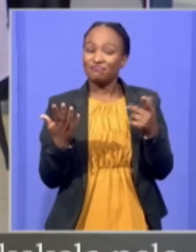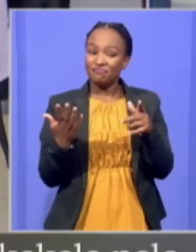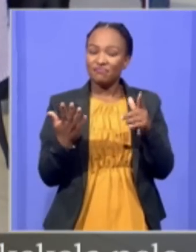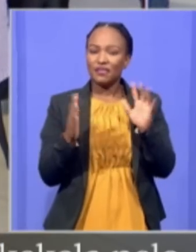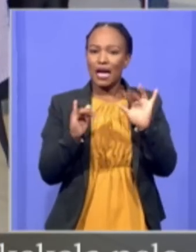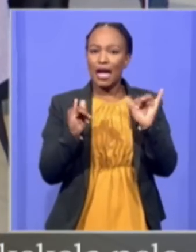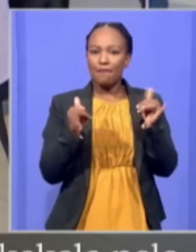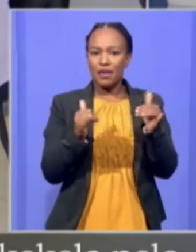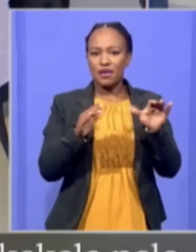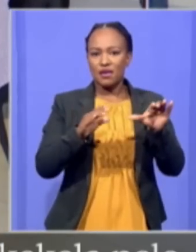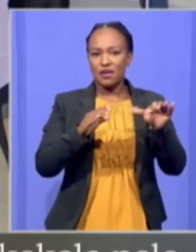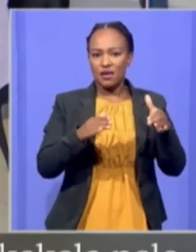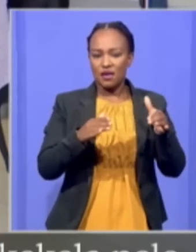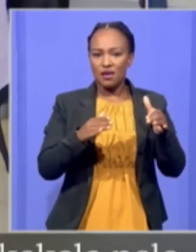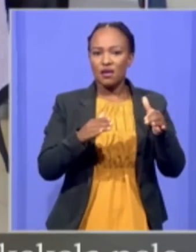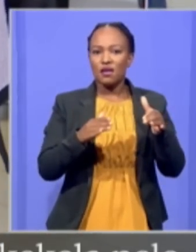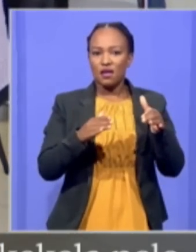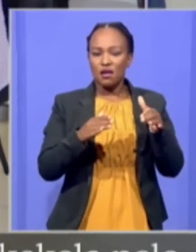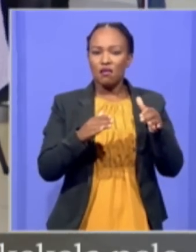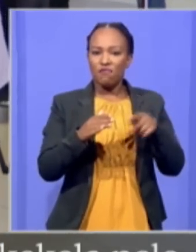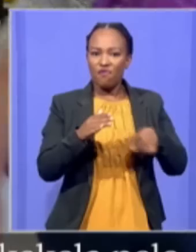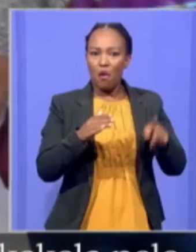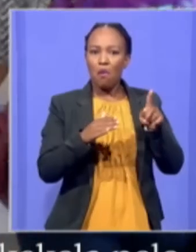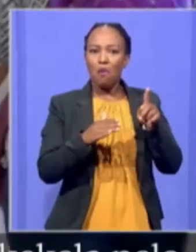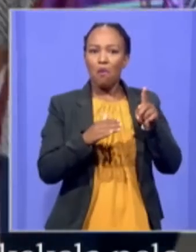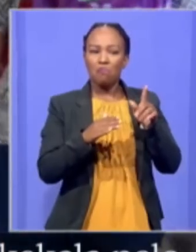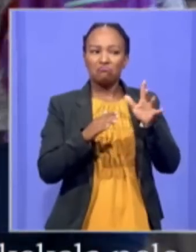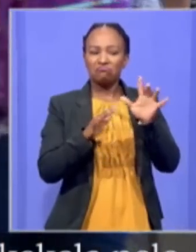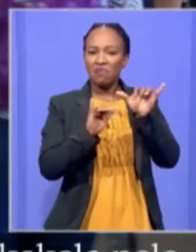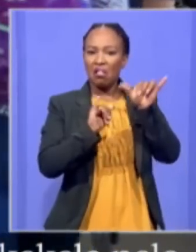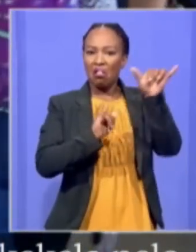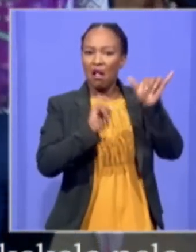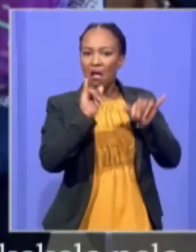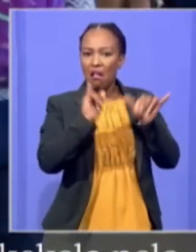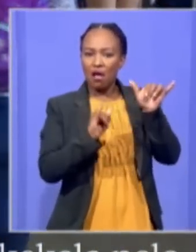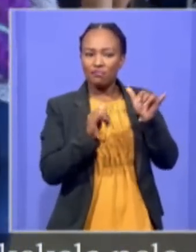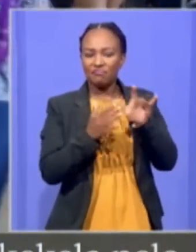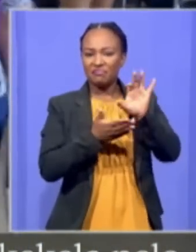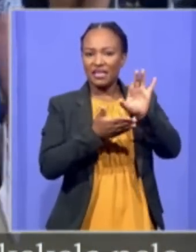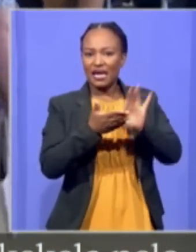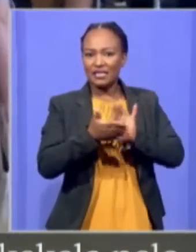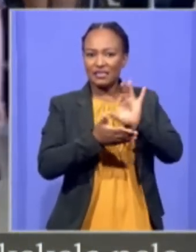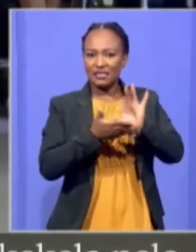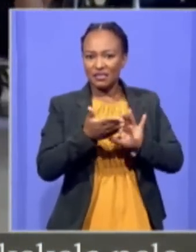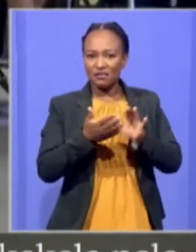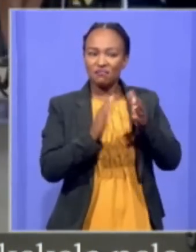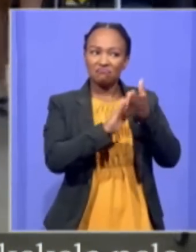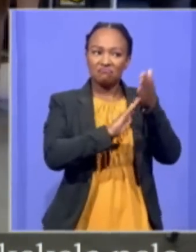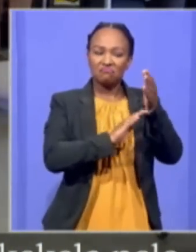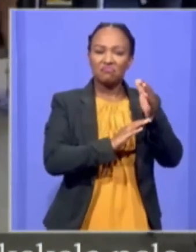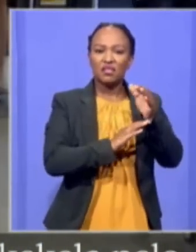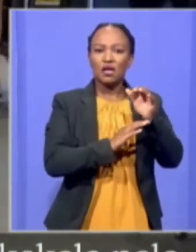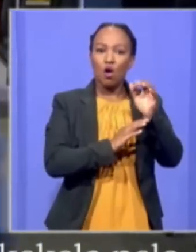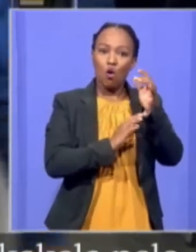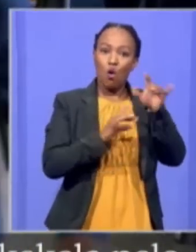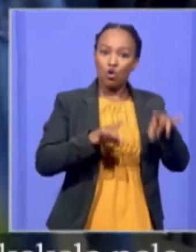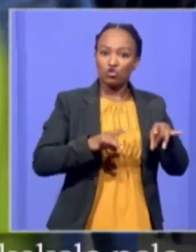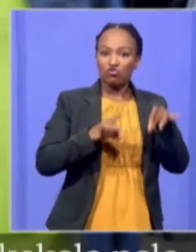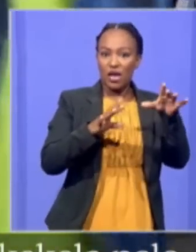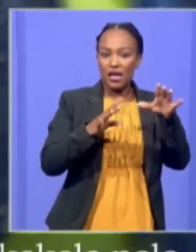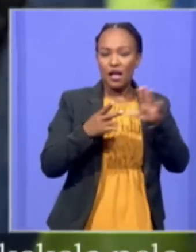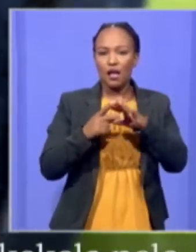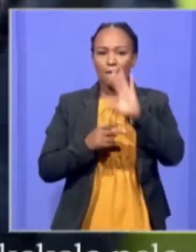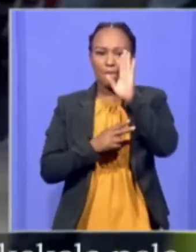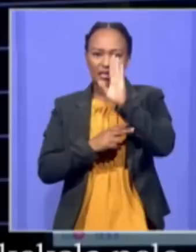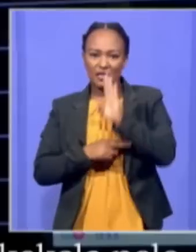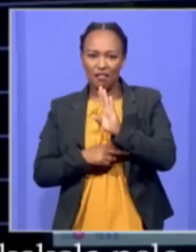gapeleditše khamphani ya bosetšhaba ya difofane go phuhlamiša maeto a mangwe go akaretša go leba Perth ka Australia le Sao Paulo ka